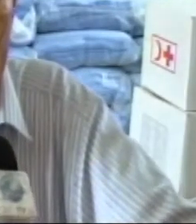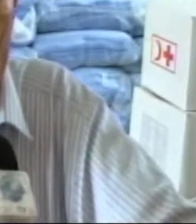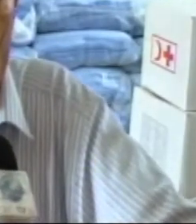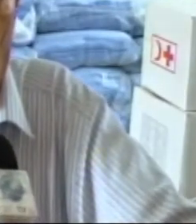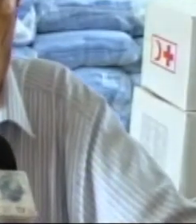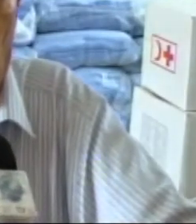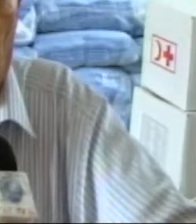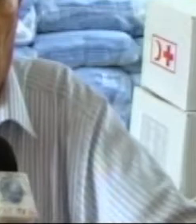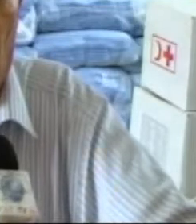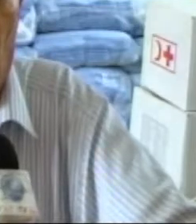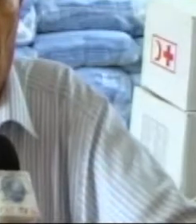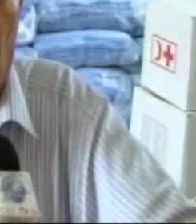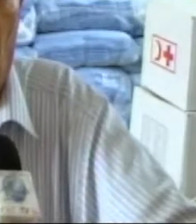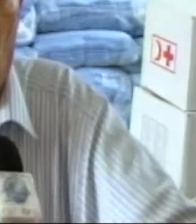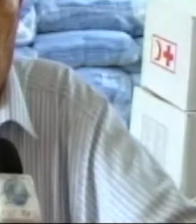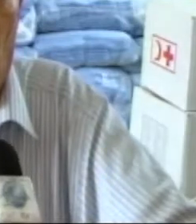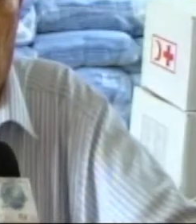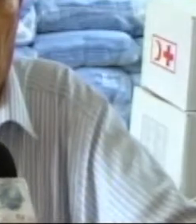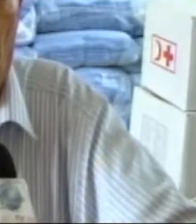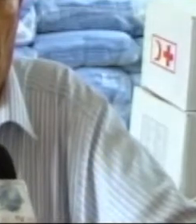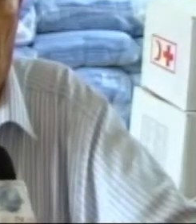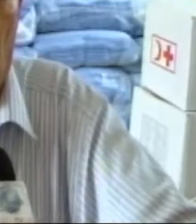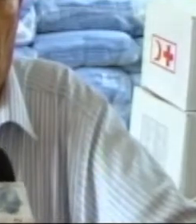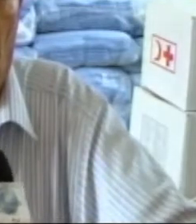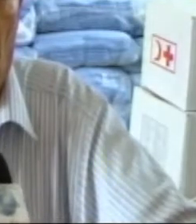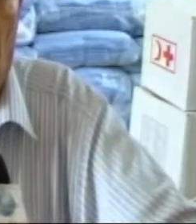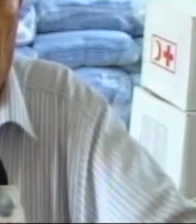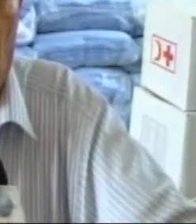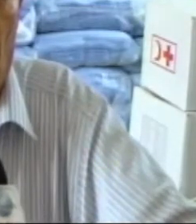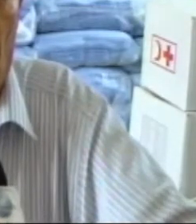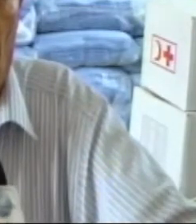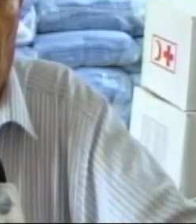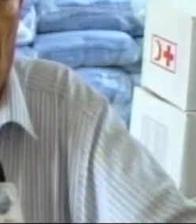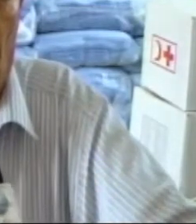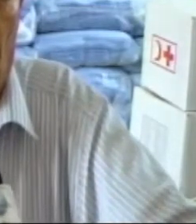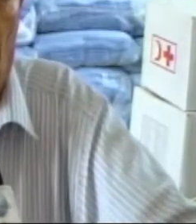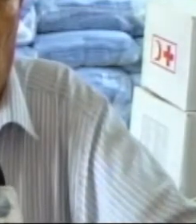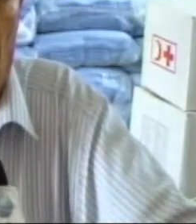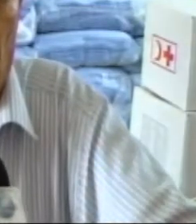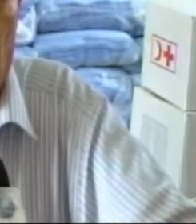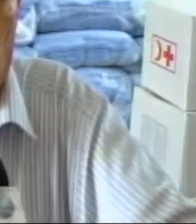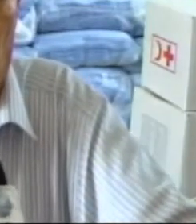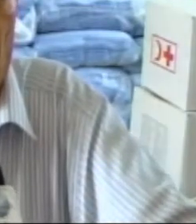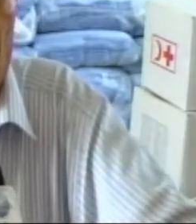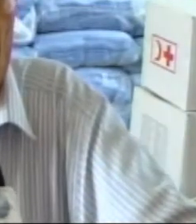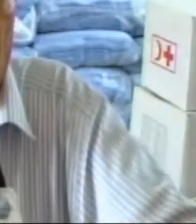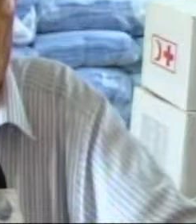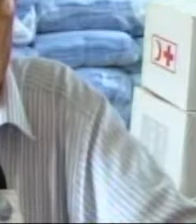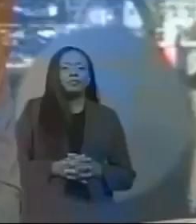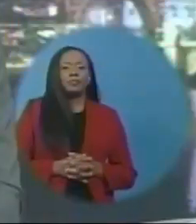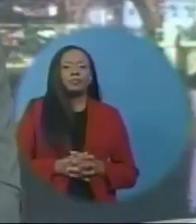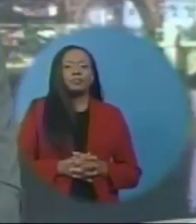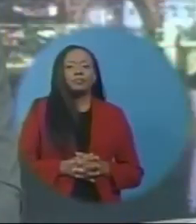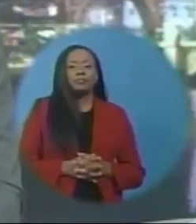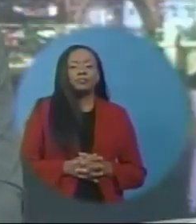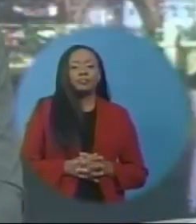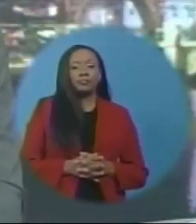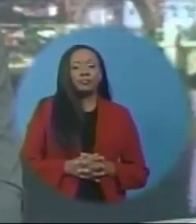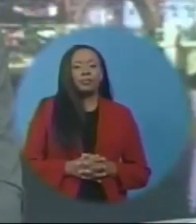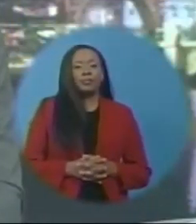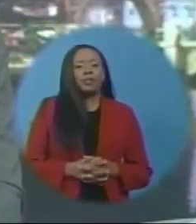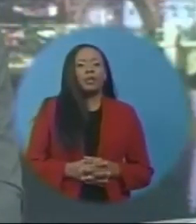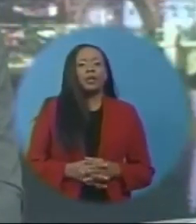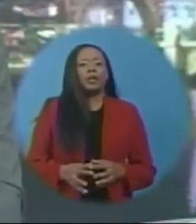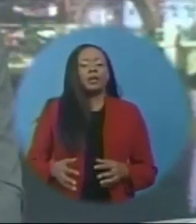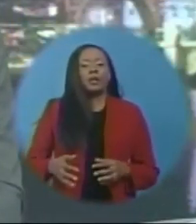November, end of November, and we will try to operate it that way.